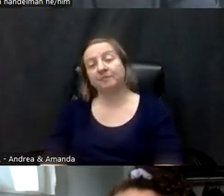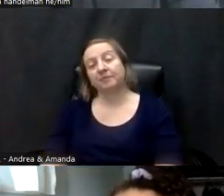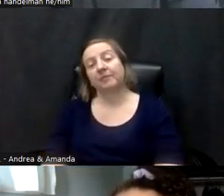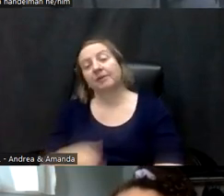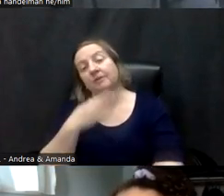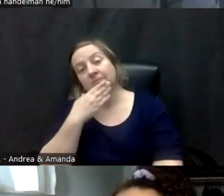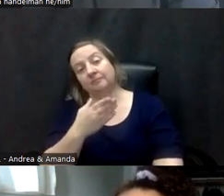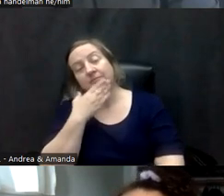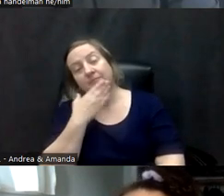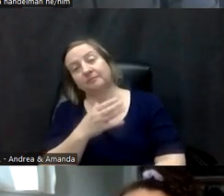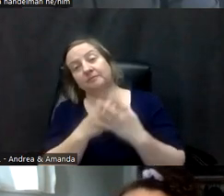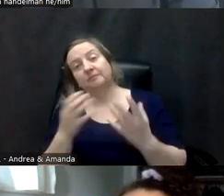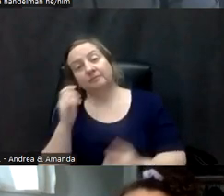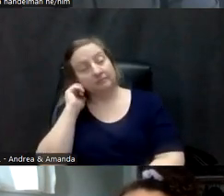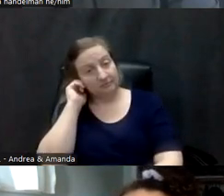Thank you. Thank you very much.